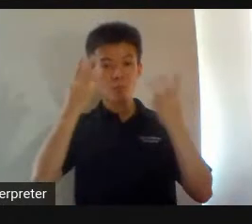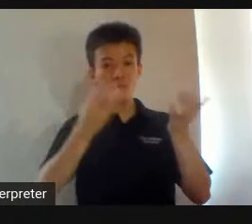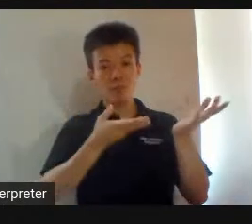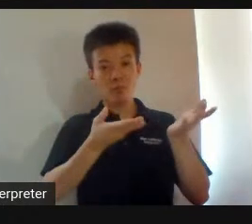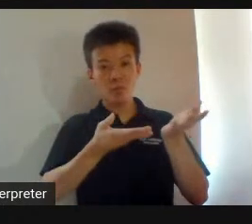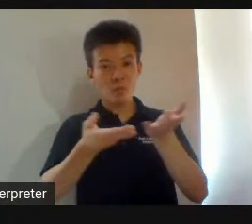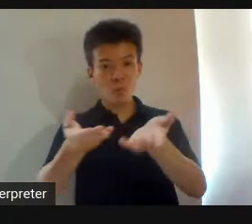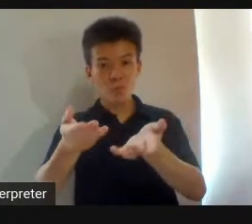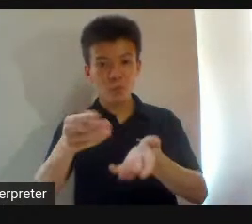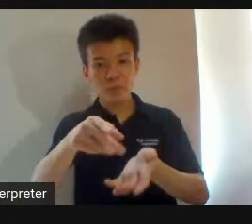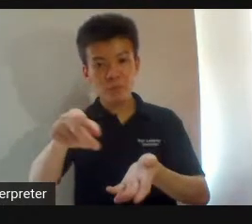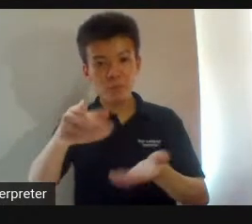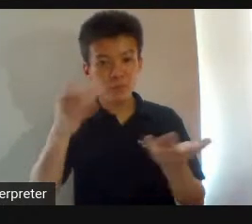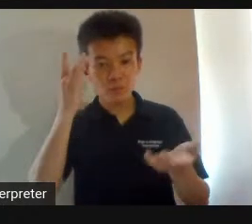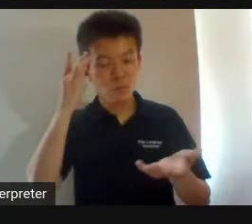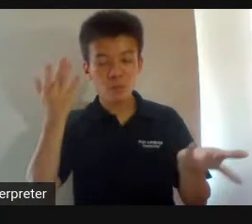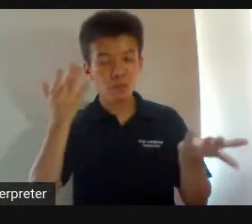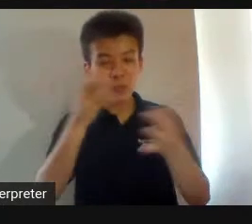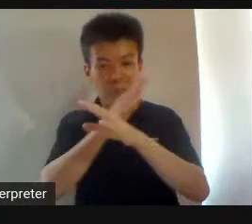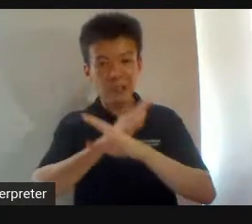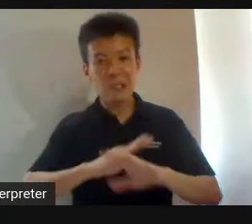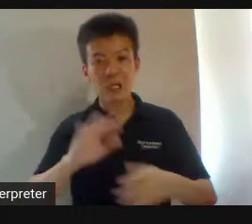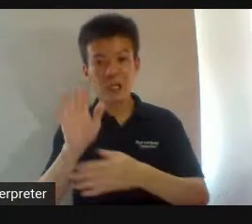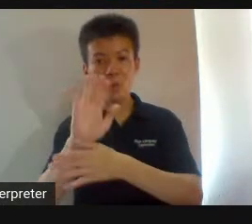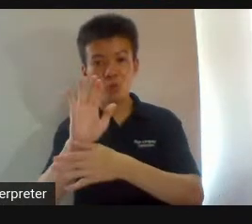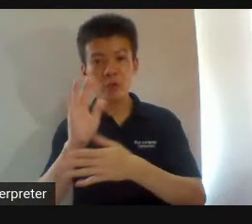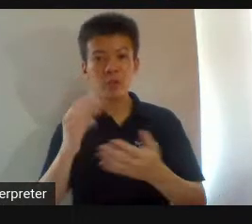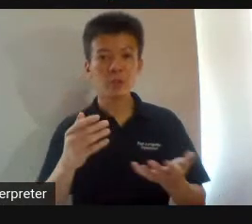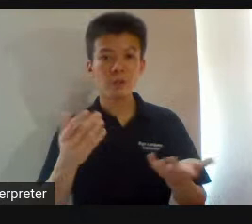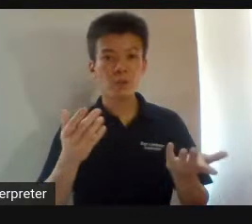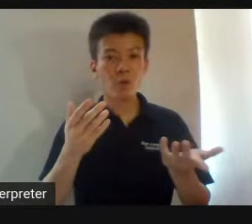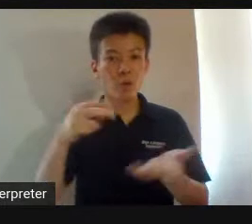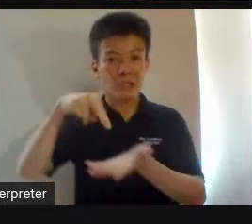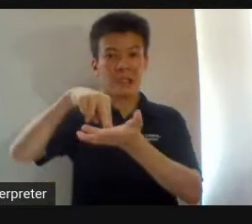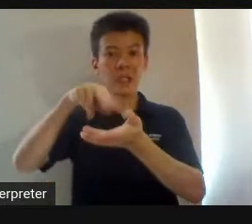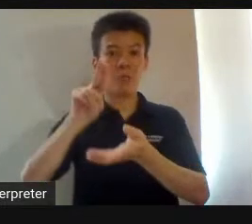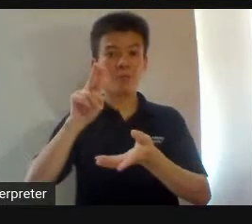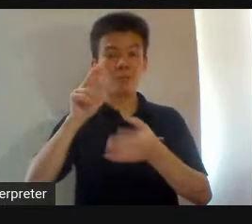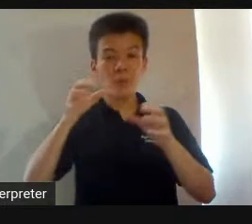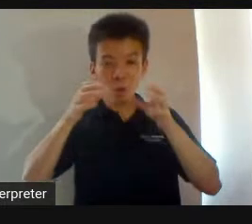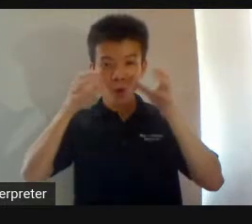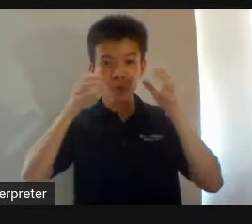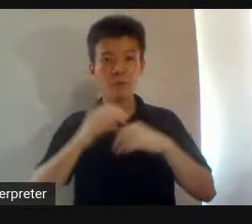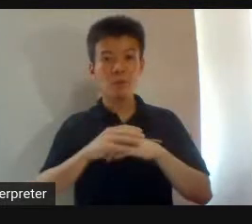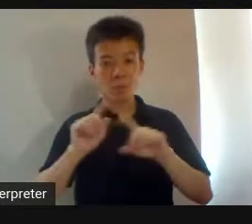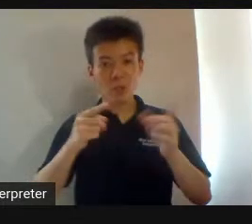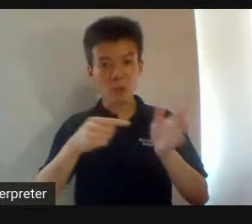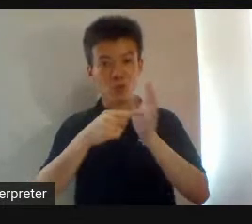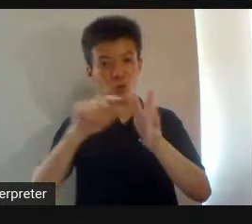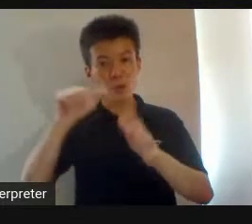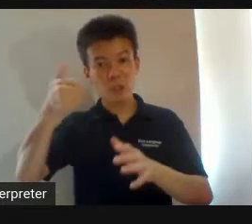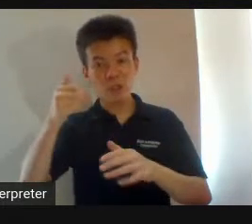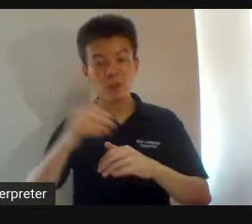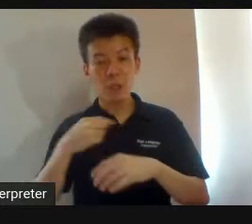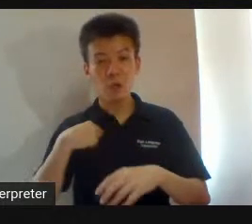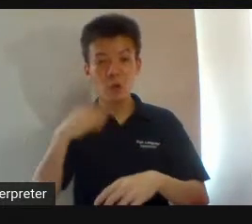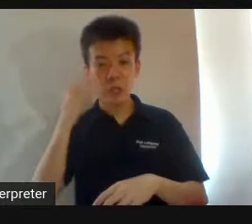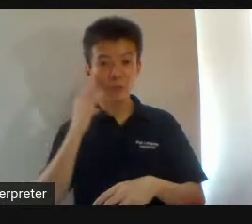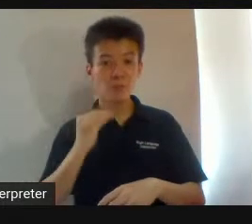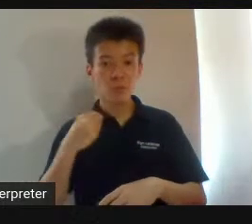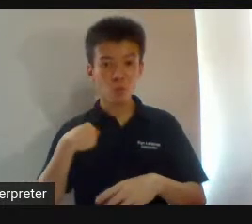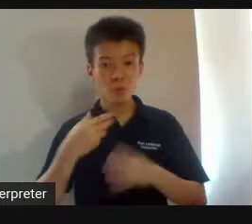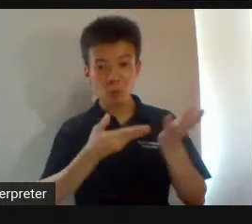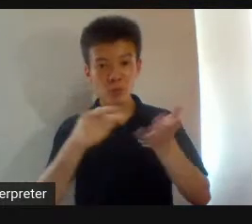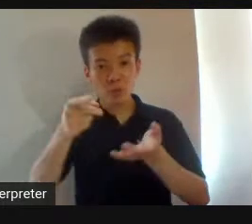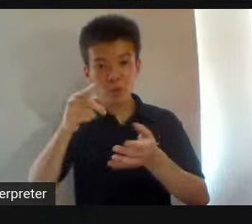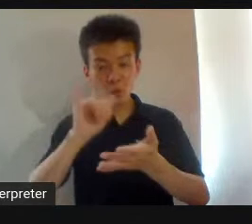into a silent movie or a stand-up comedy, but it has shown otherwise. Our experience is that when we bring